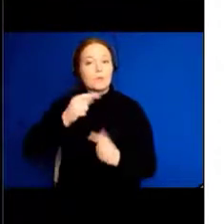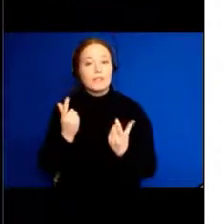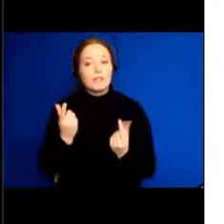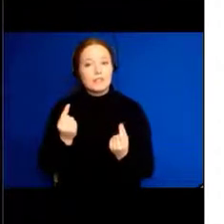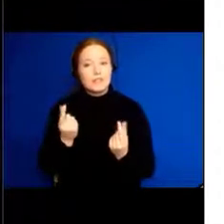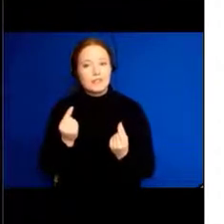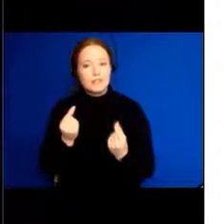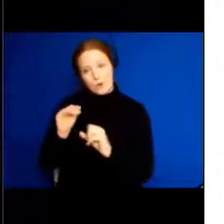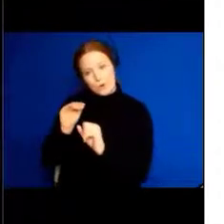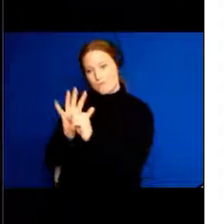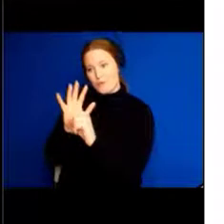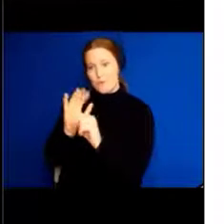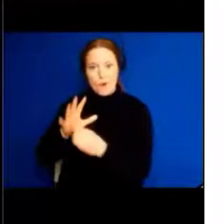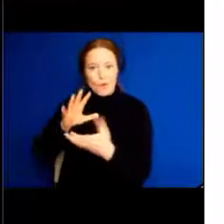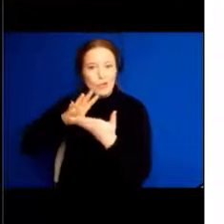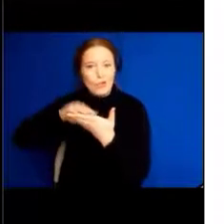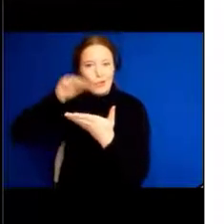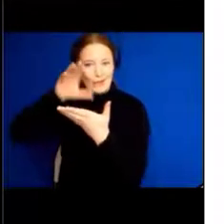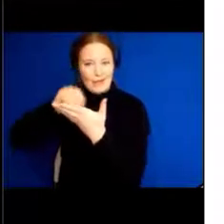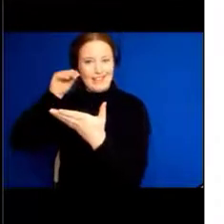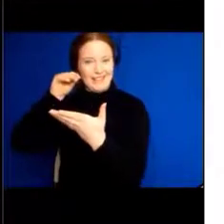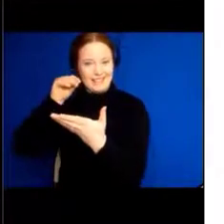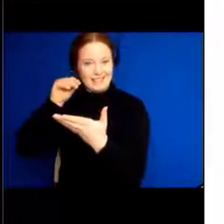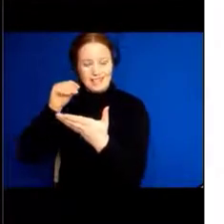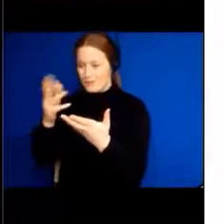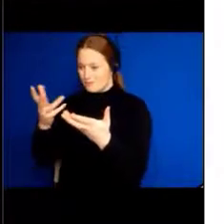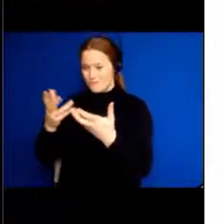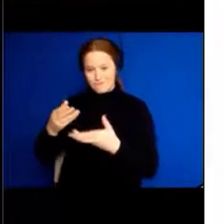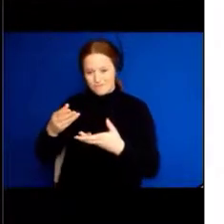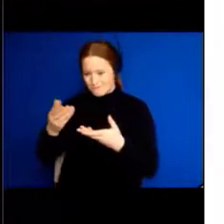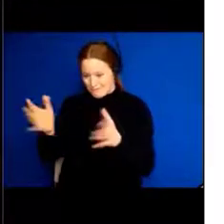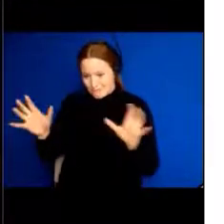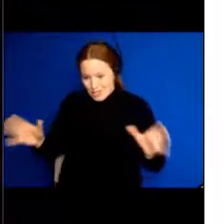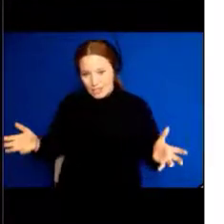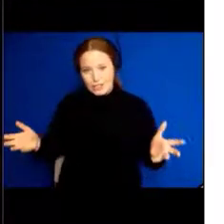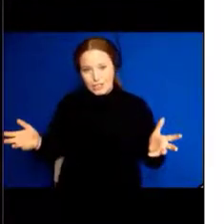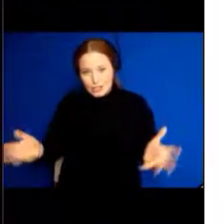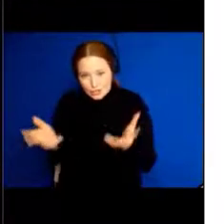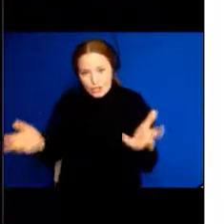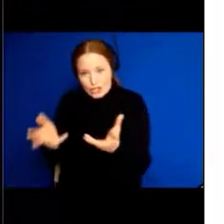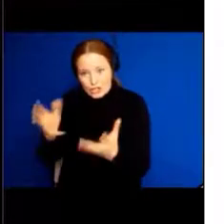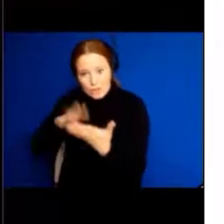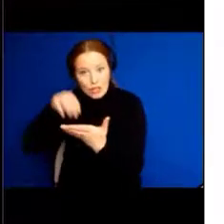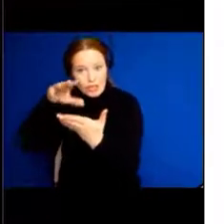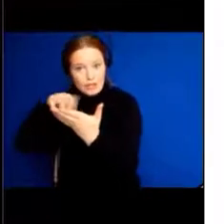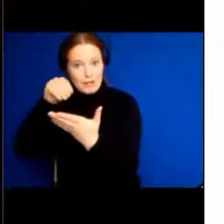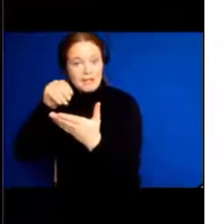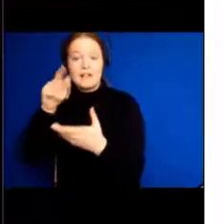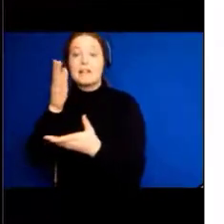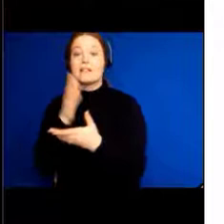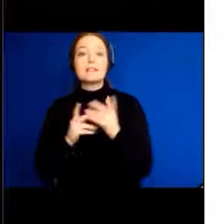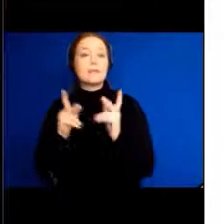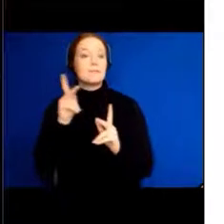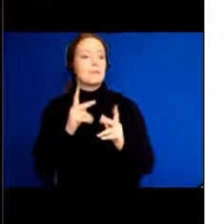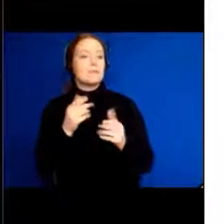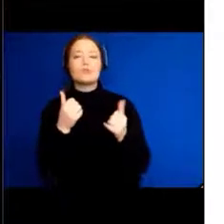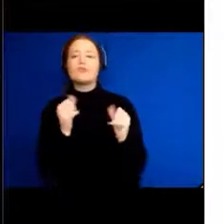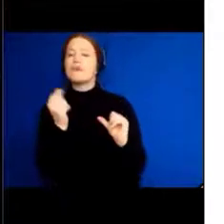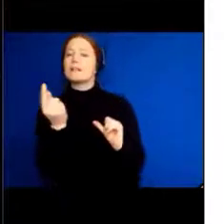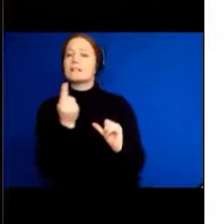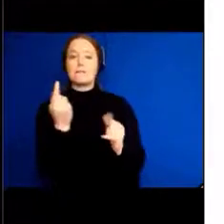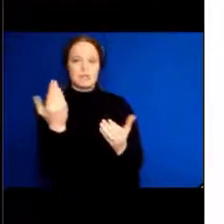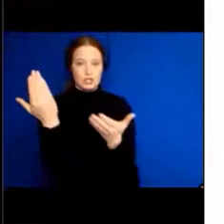unusual things. So people were, kind of enabled to pick up something they'd never tried before. We had people doing sculpture with